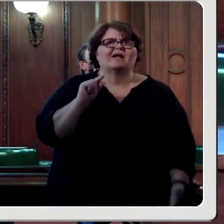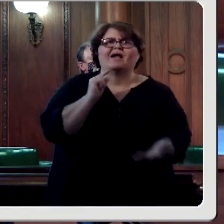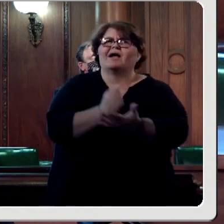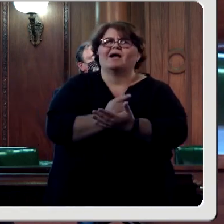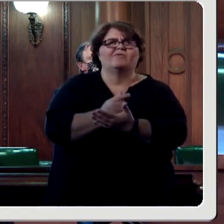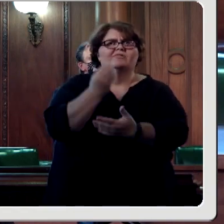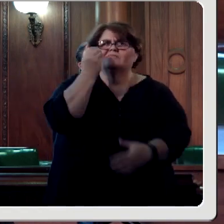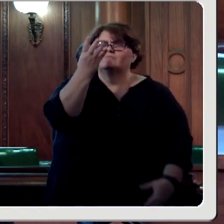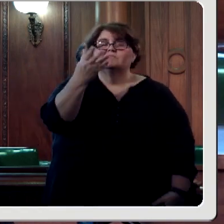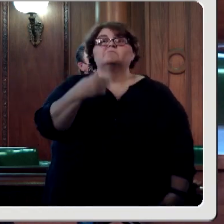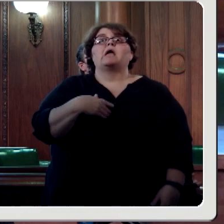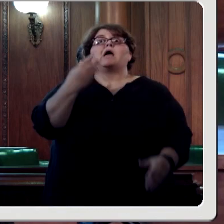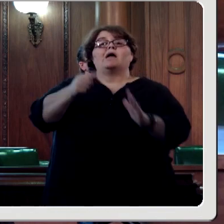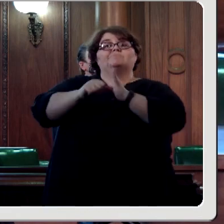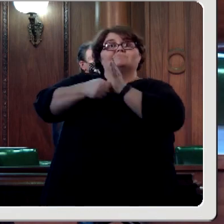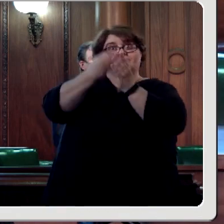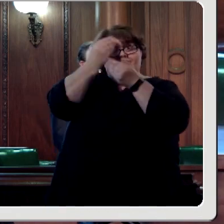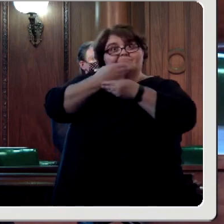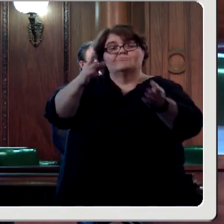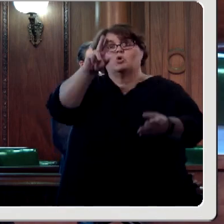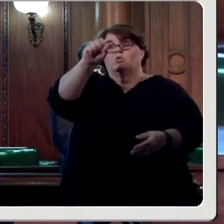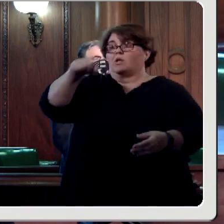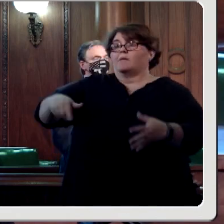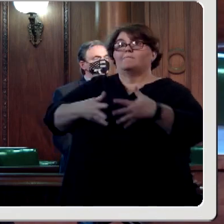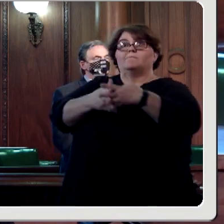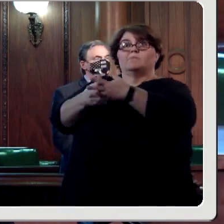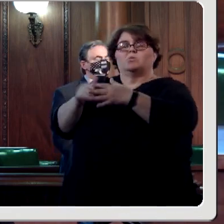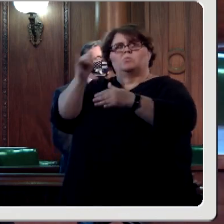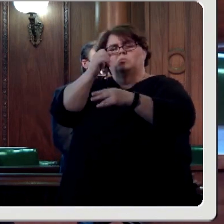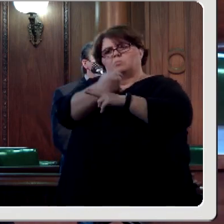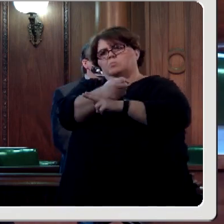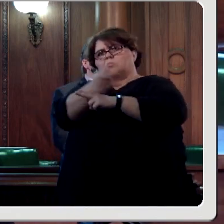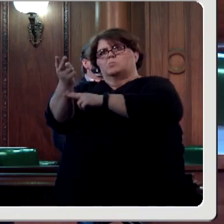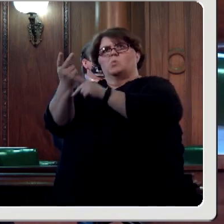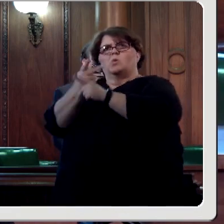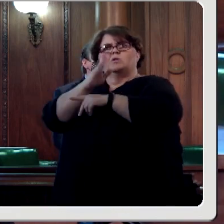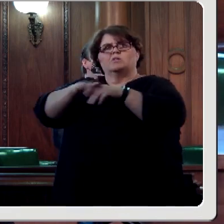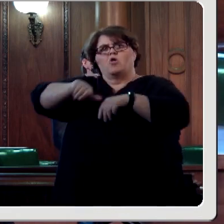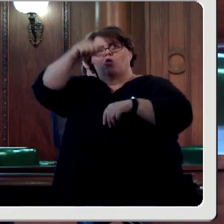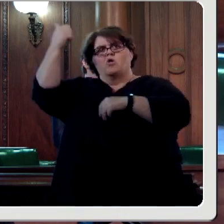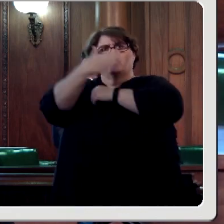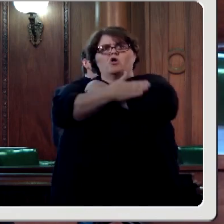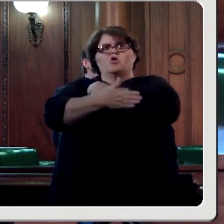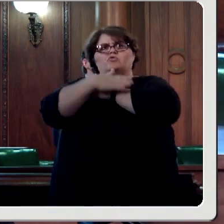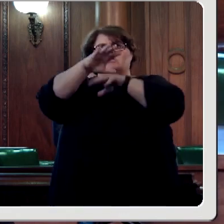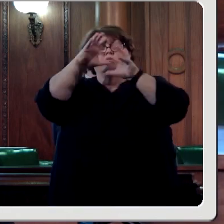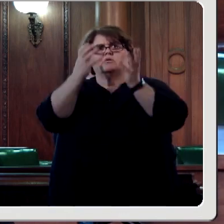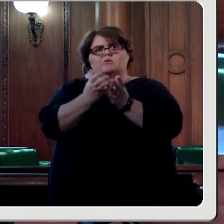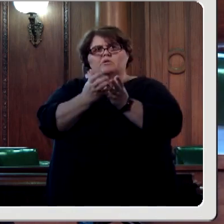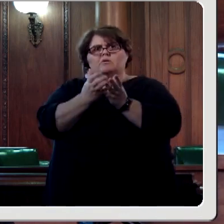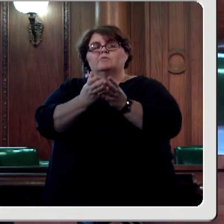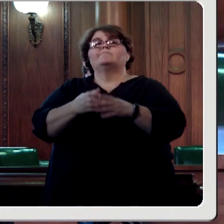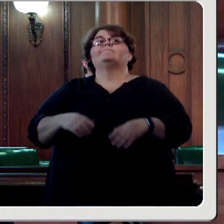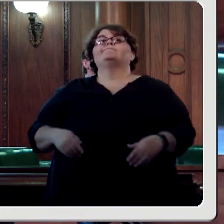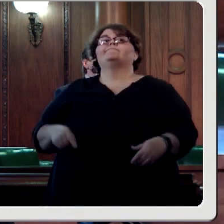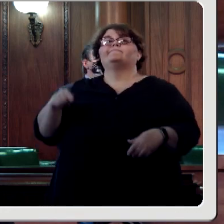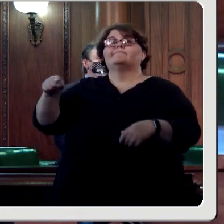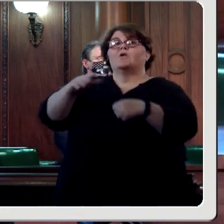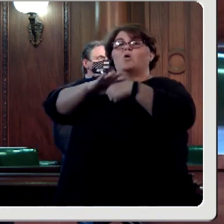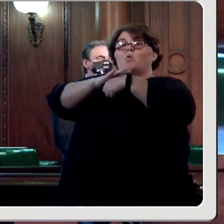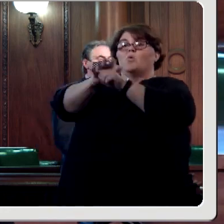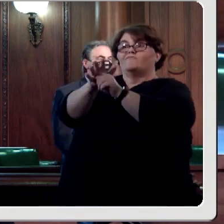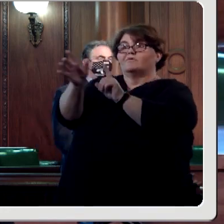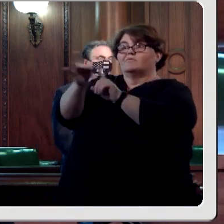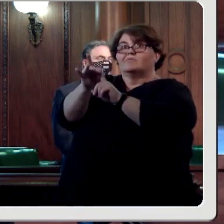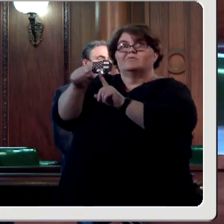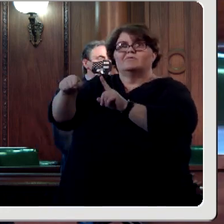infections and leads the world in the number of coronavirus-related deaths. neither of which are, of course, distinctions of honor,